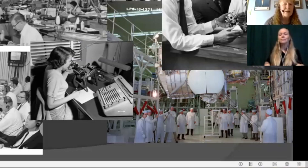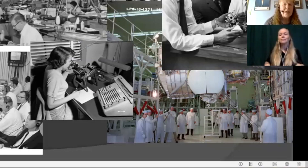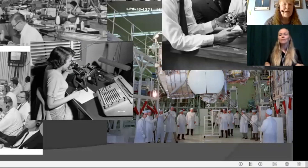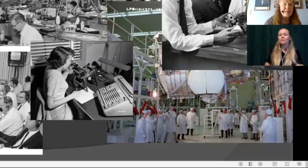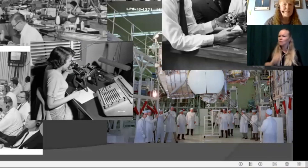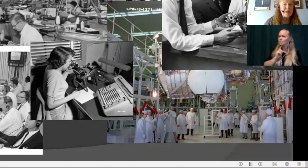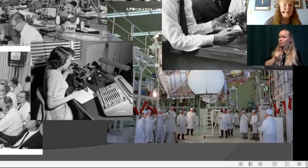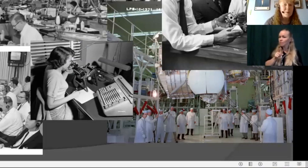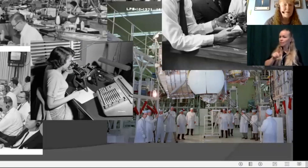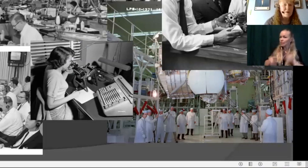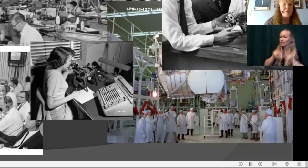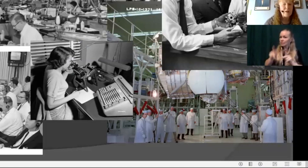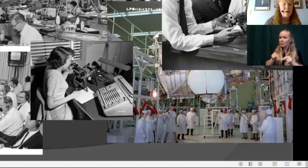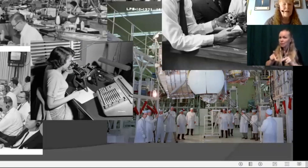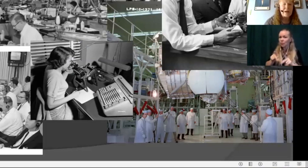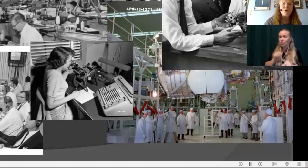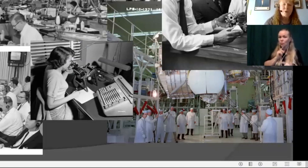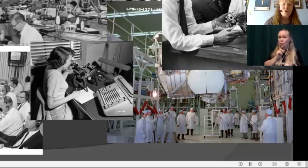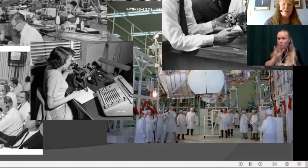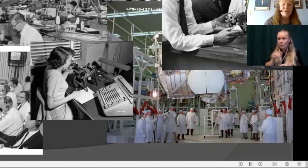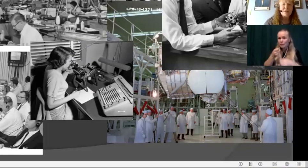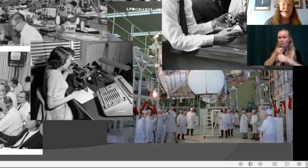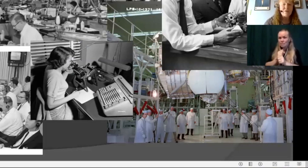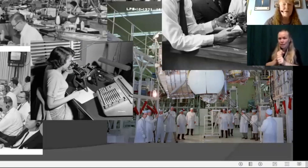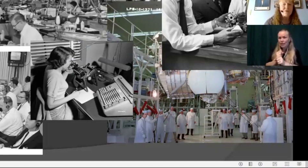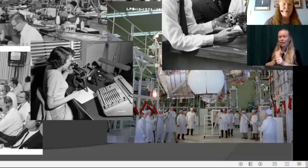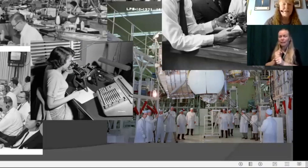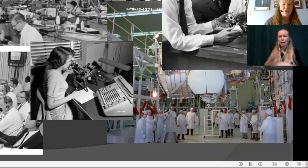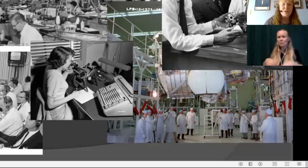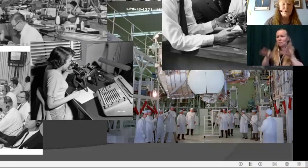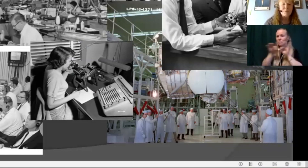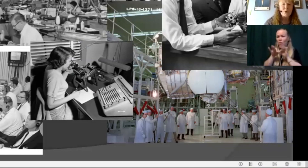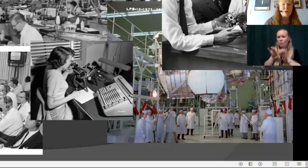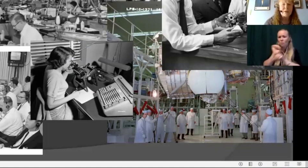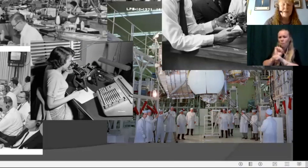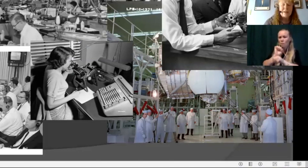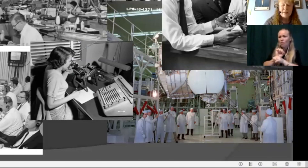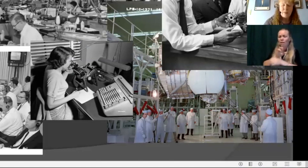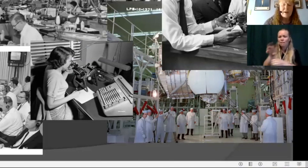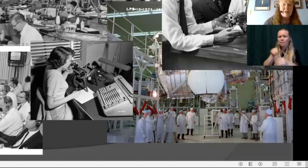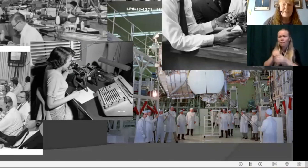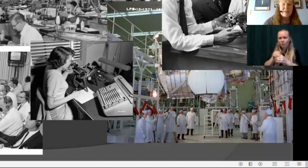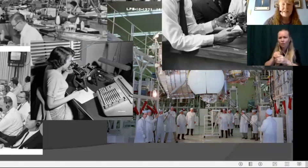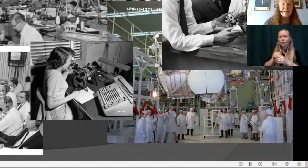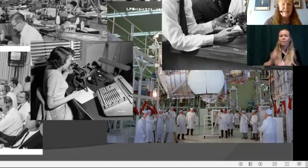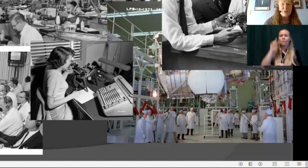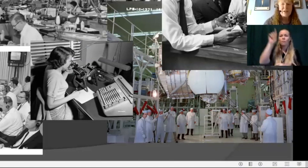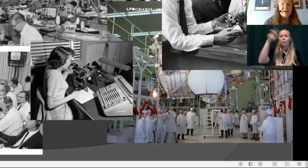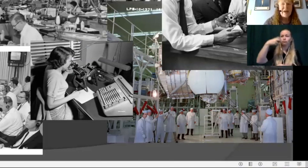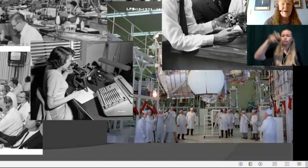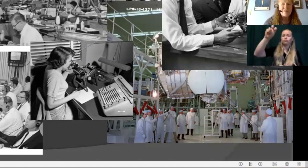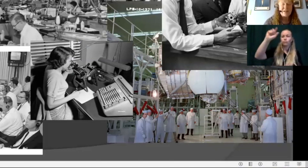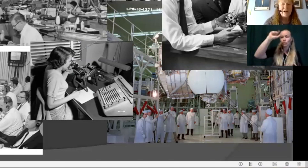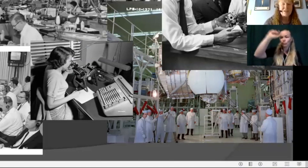important and sometimes pivotal contributions to this effort of trying to reach the moon. Now, back in the 1960s, we